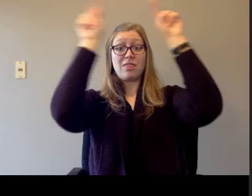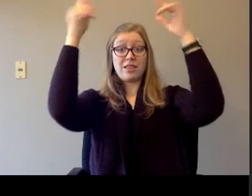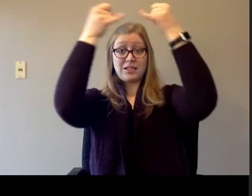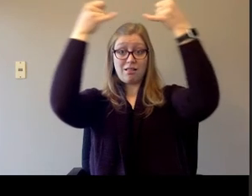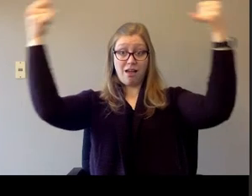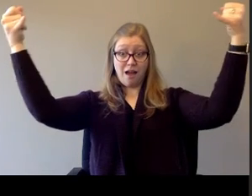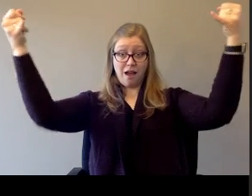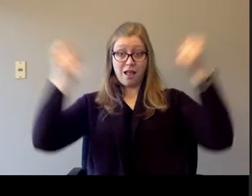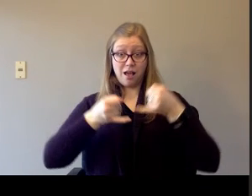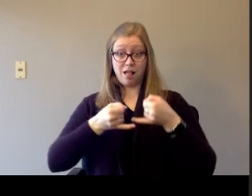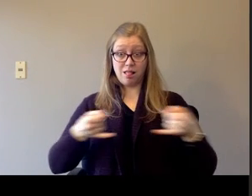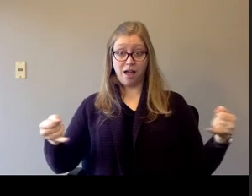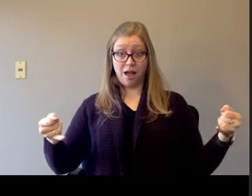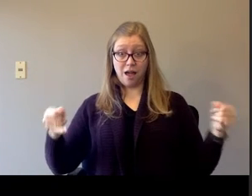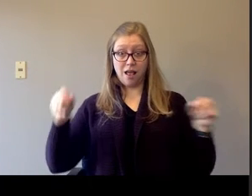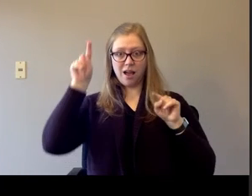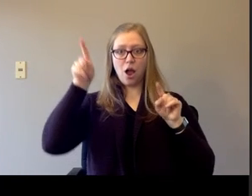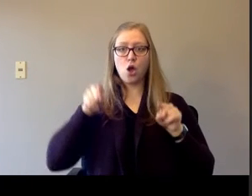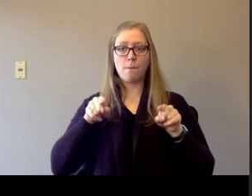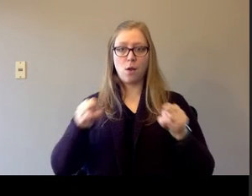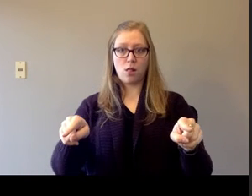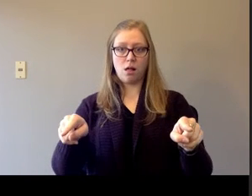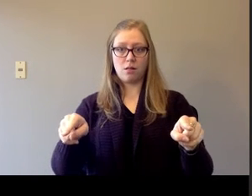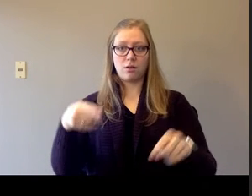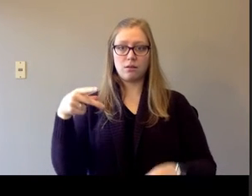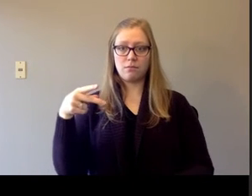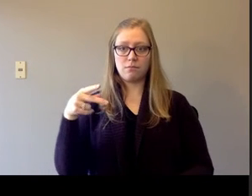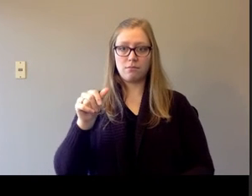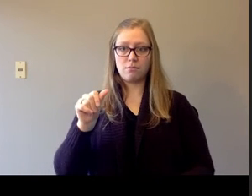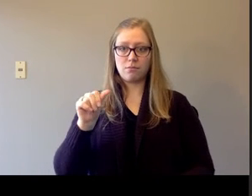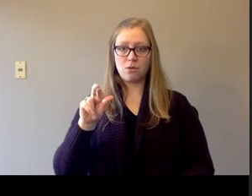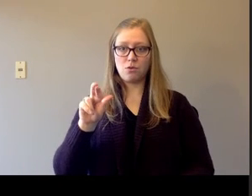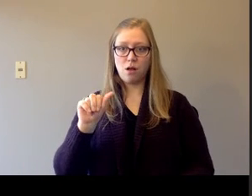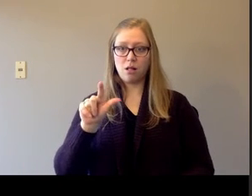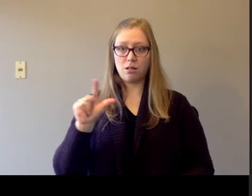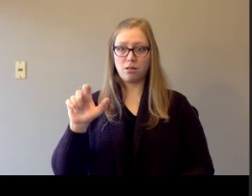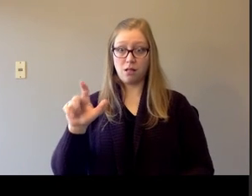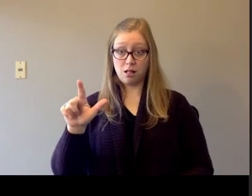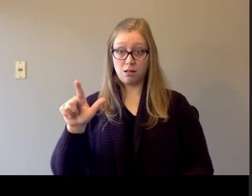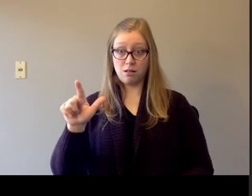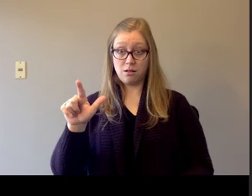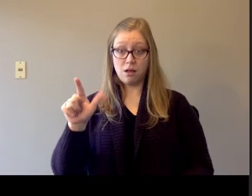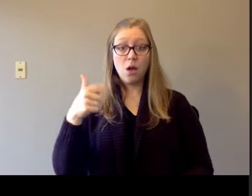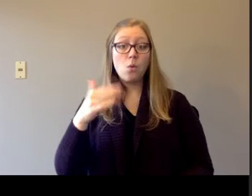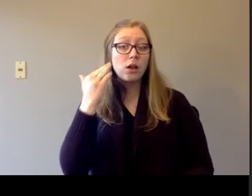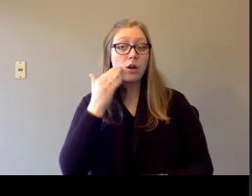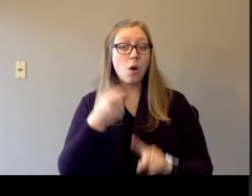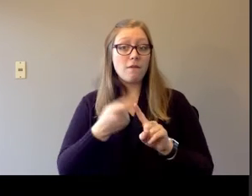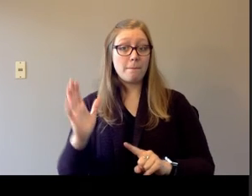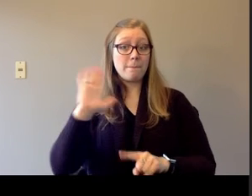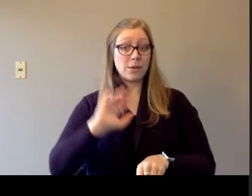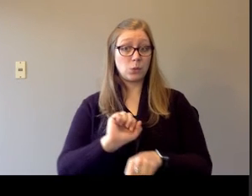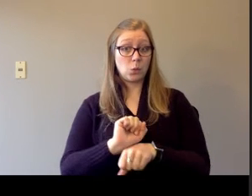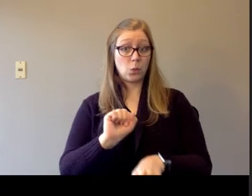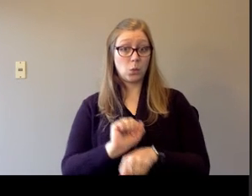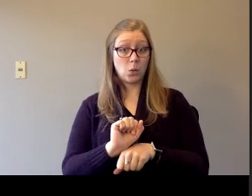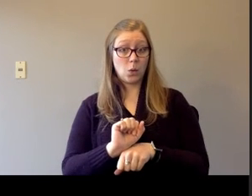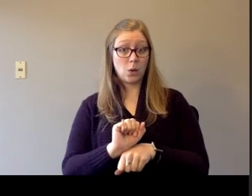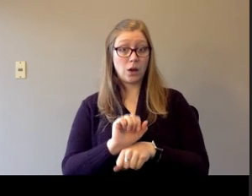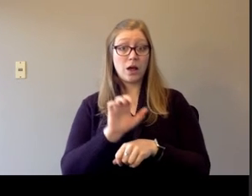Because they're parallel, we know from our previous work that this transversal, which is the side of the triangle